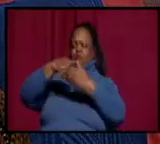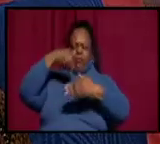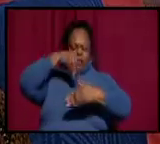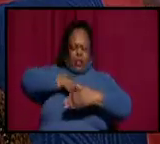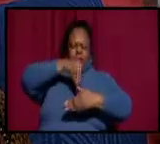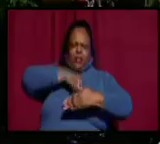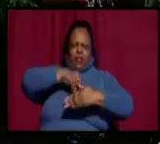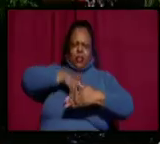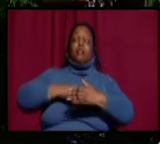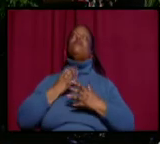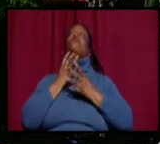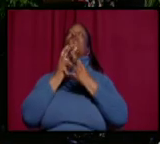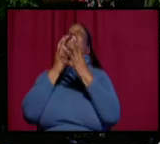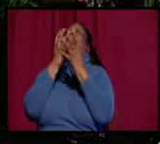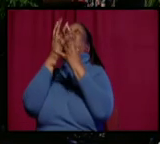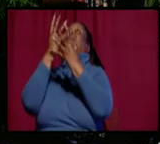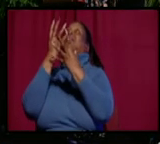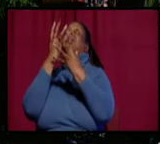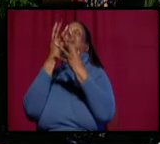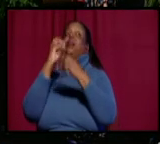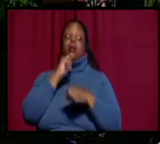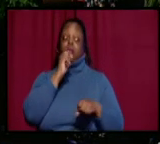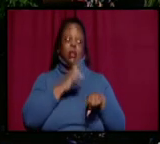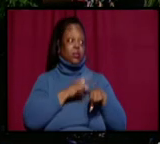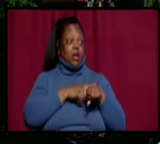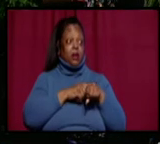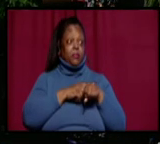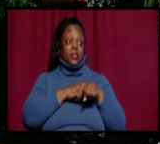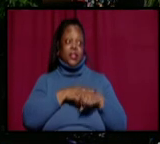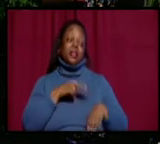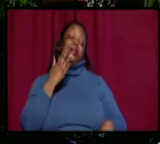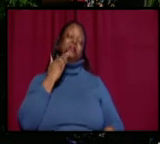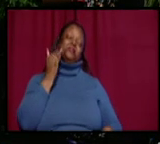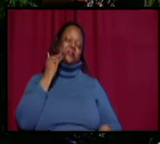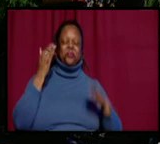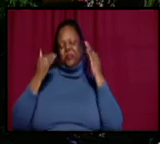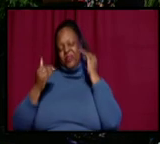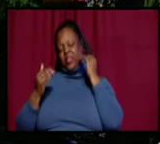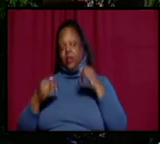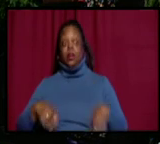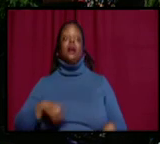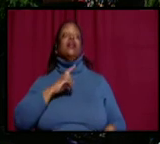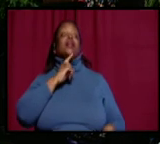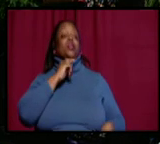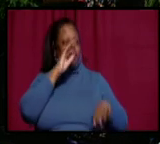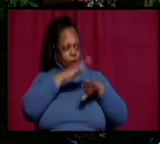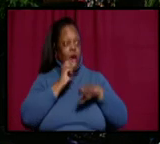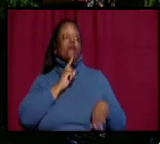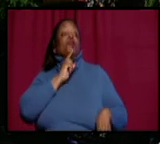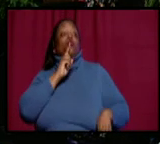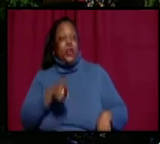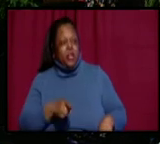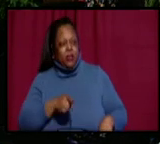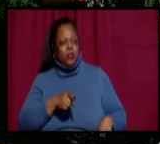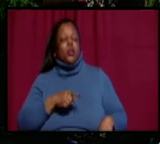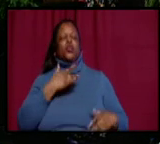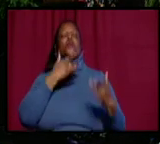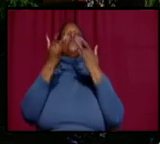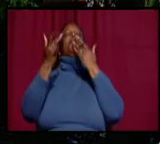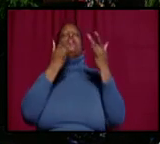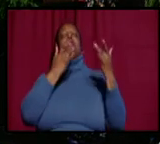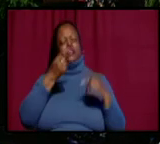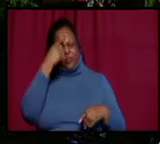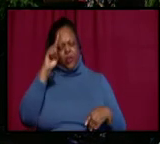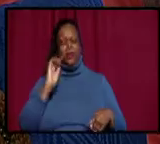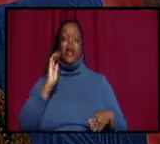what she said. Yeah. And she would tell us, listen, this is no time to be cute now. Yeah. You got to call him like it's your last time. Yeah. But I thank God for our